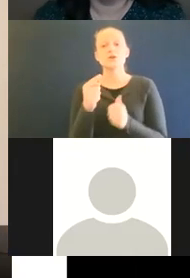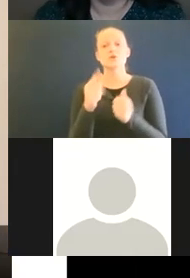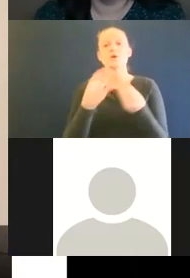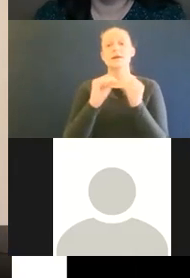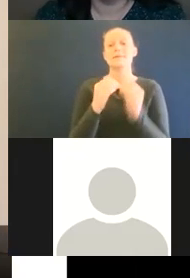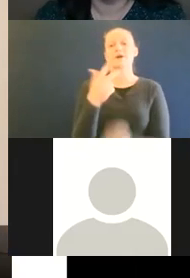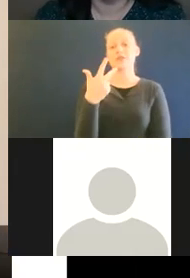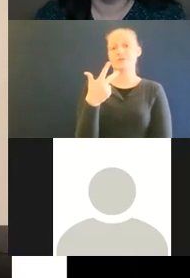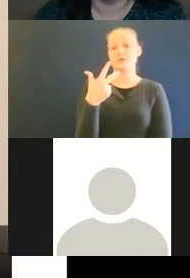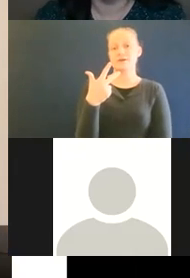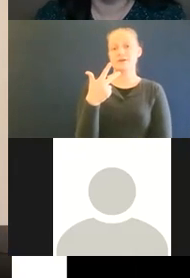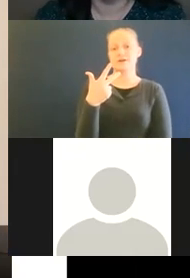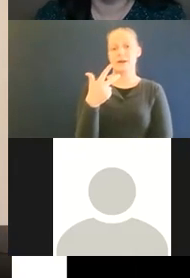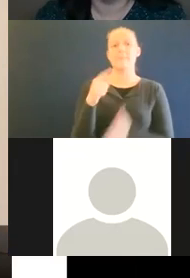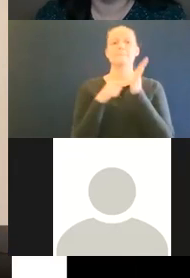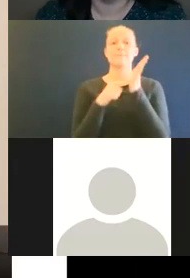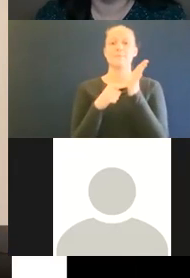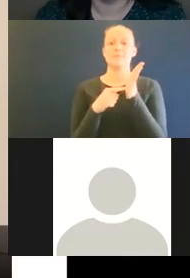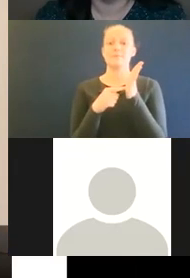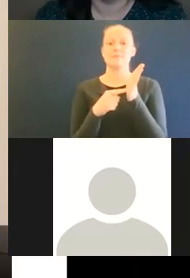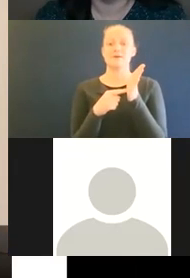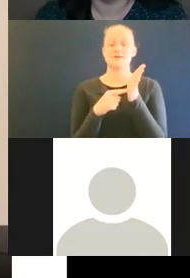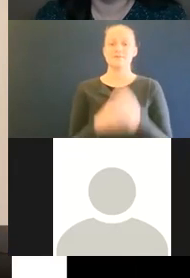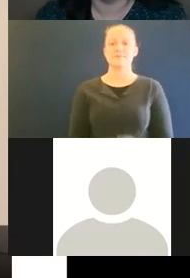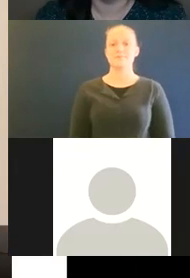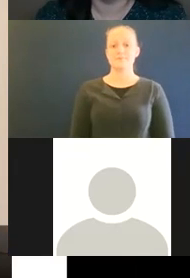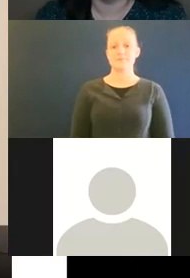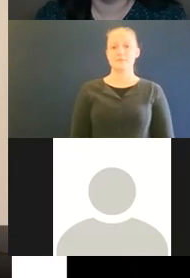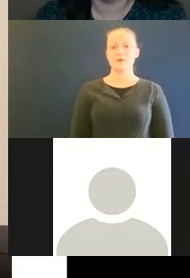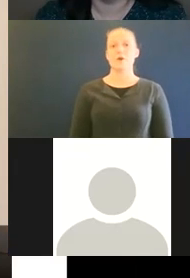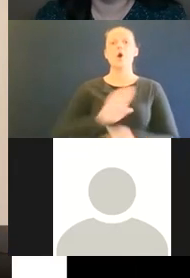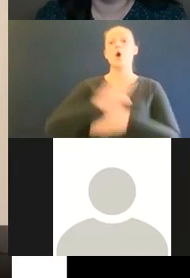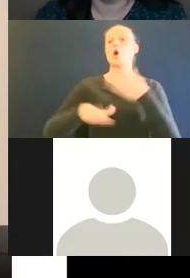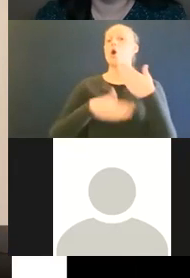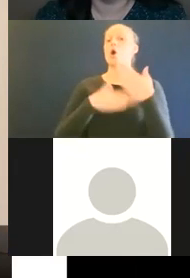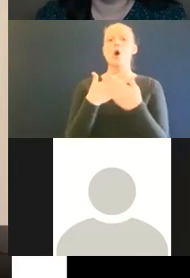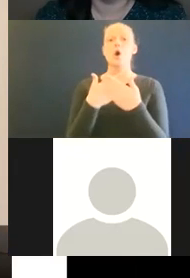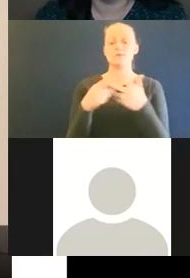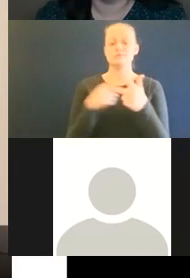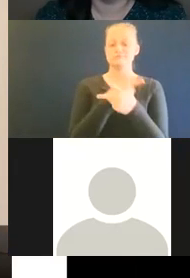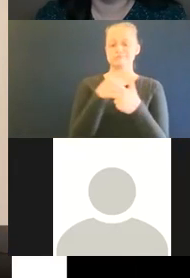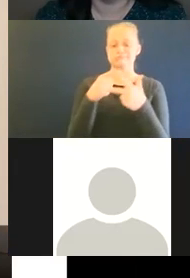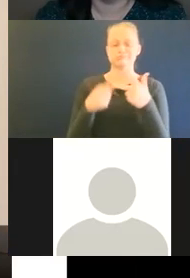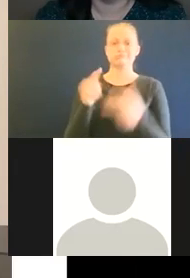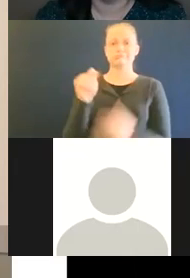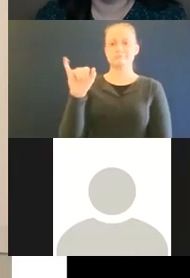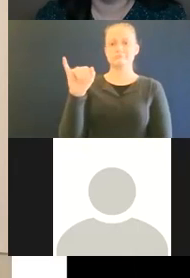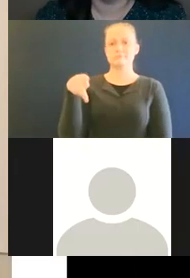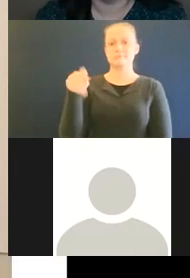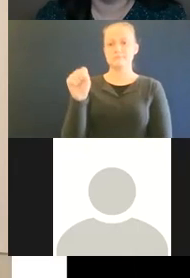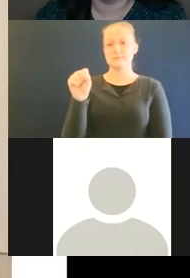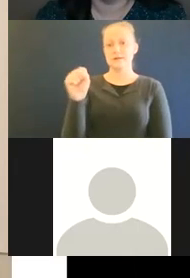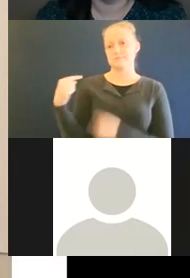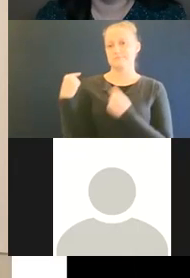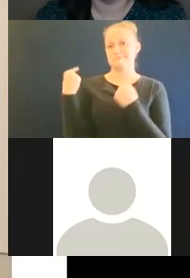3, modeling. Out of any tips that we will go over during this AAC tip